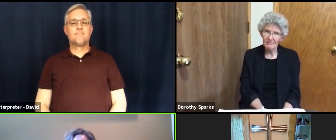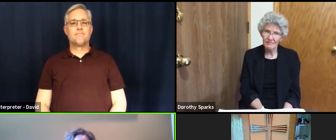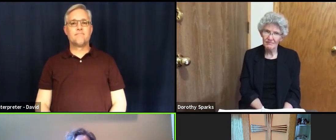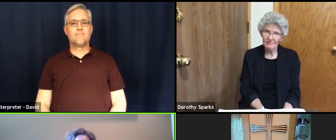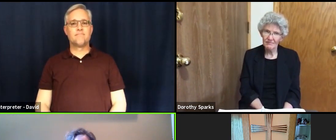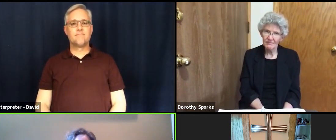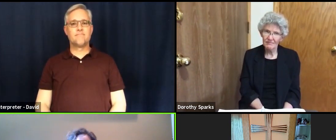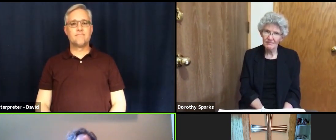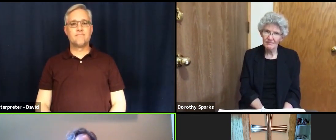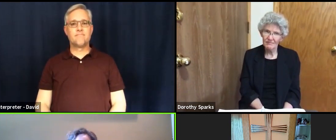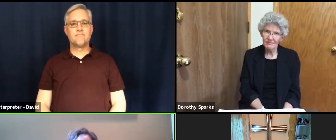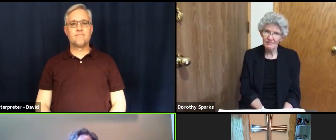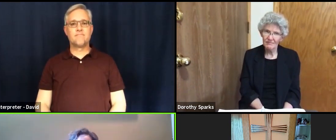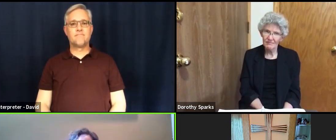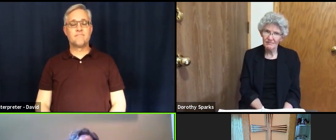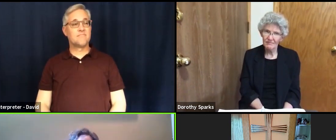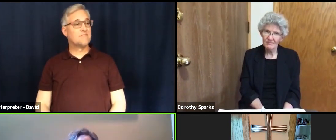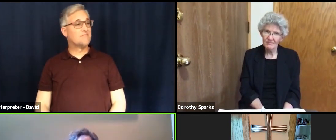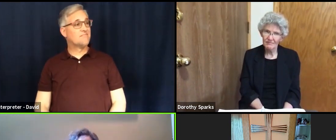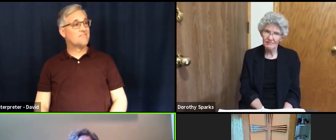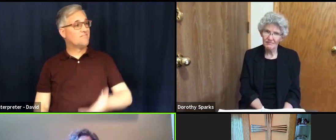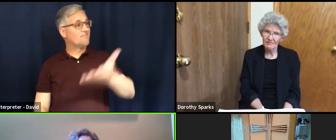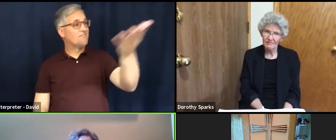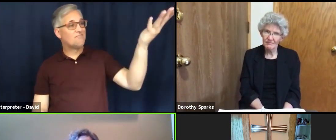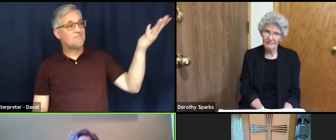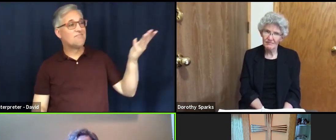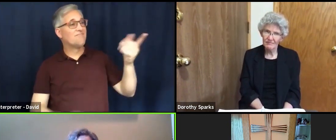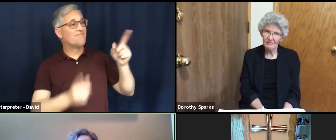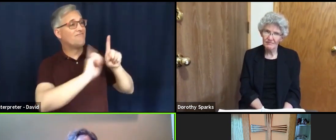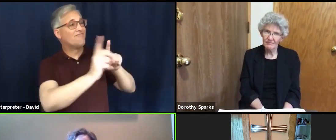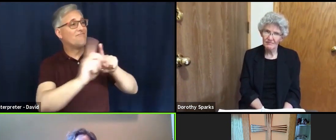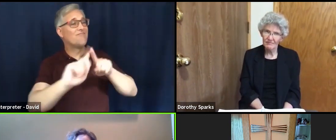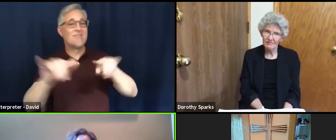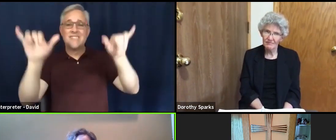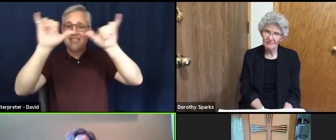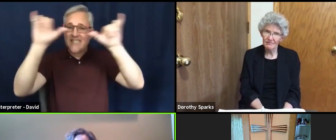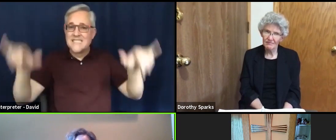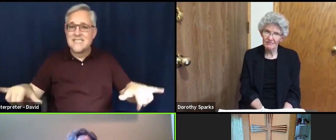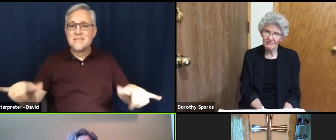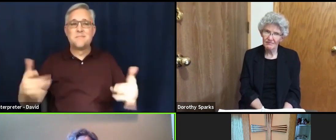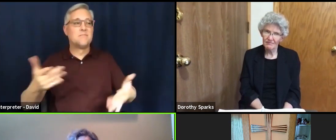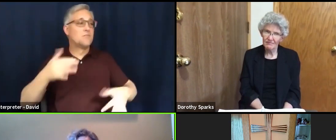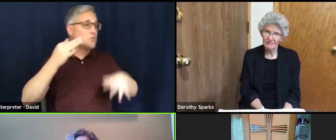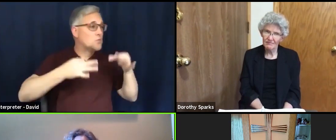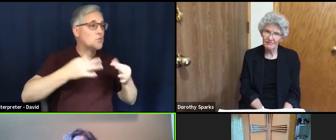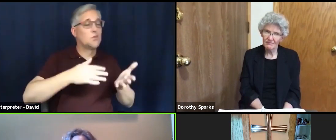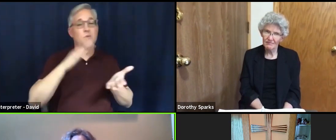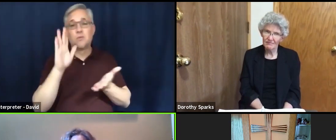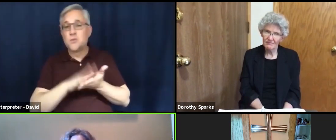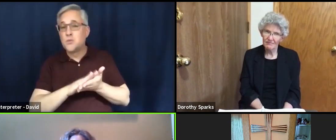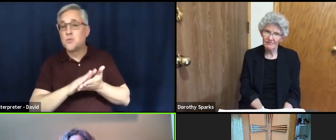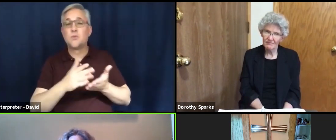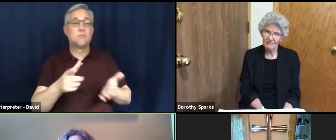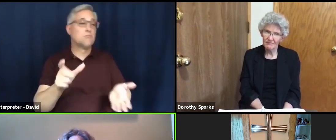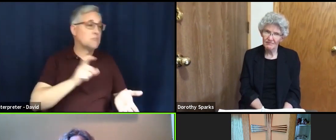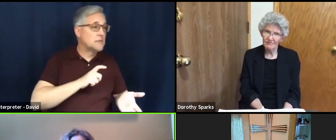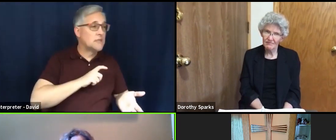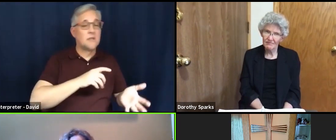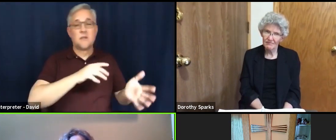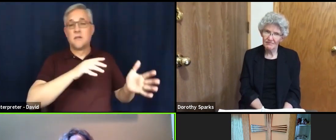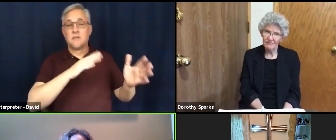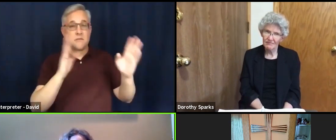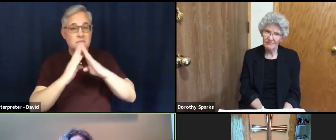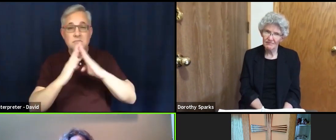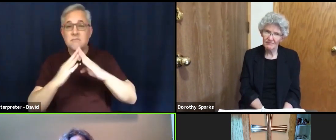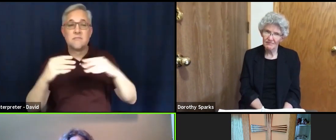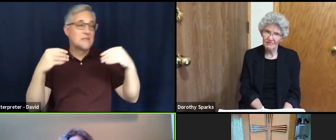And all of those systems we have grown up with, we have been part of, they have